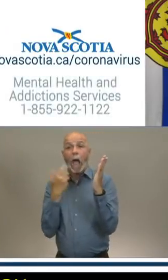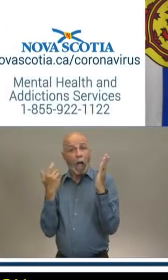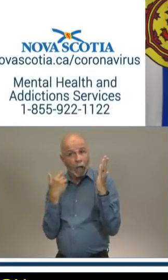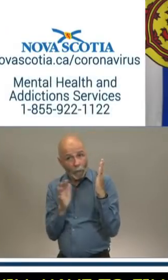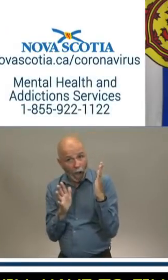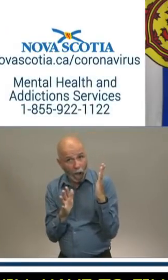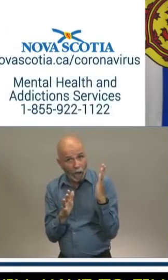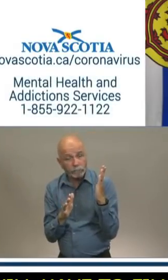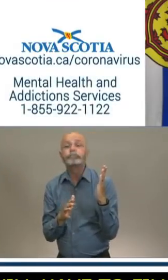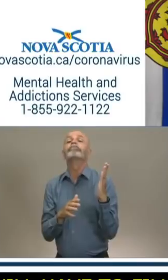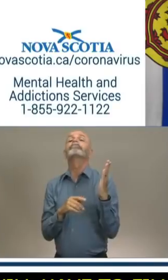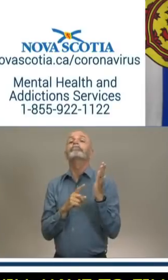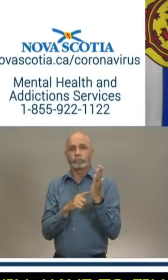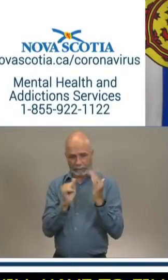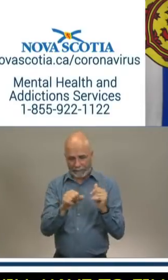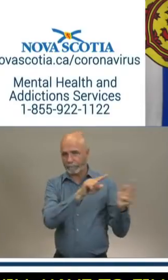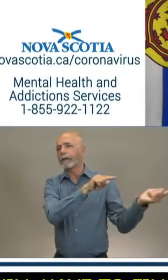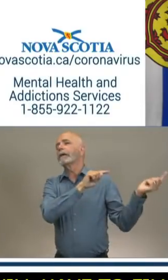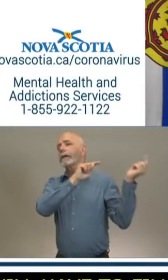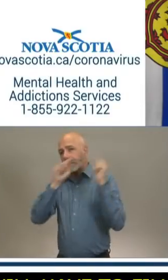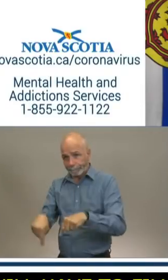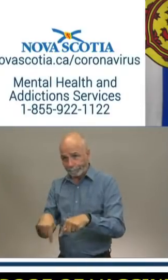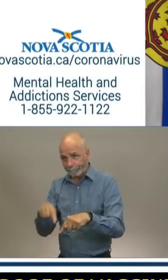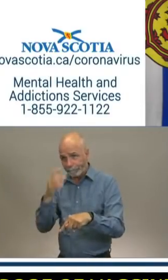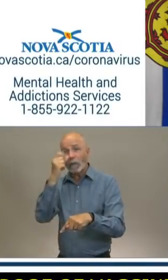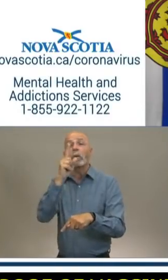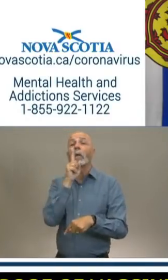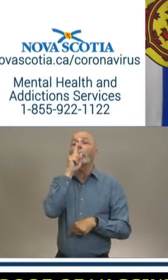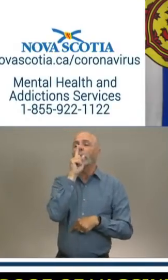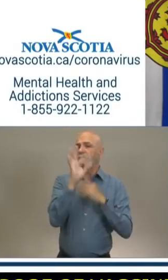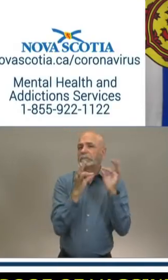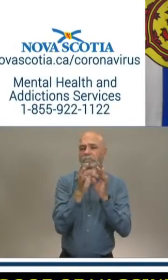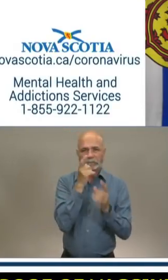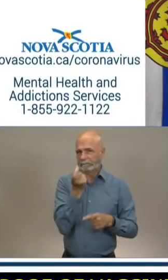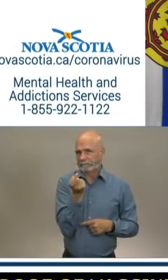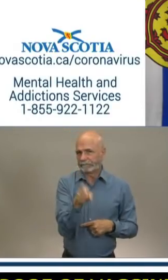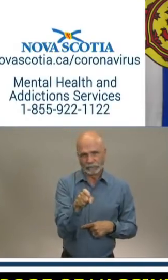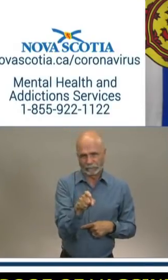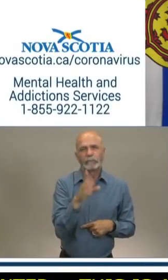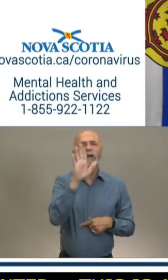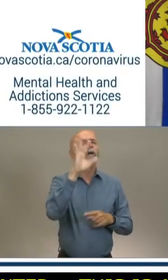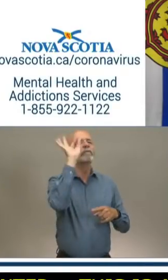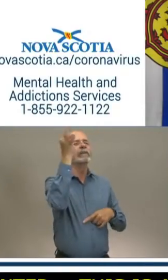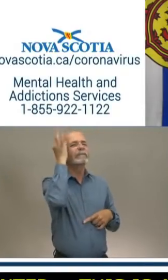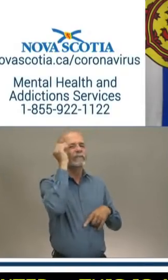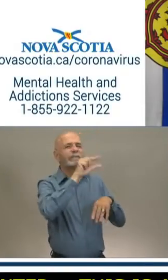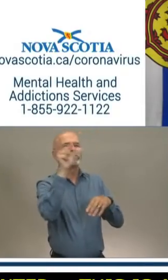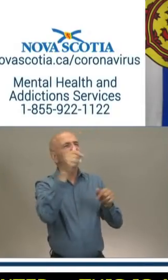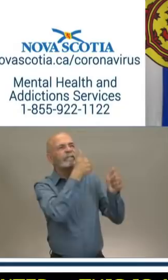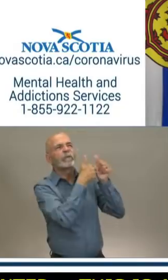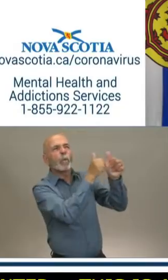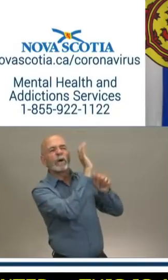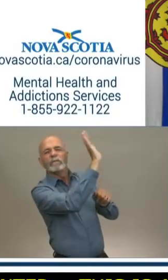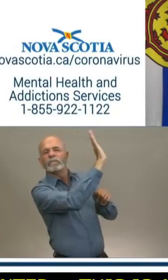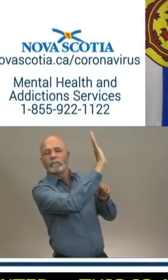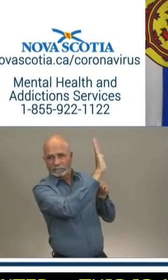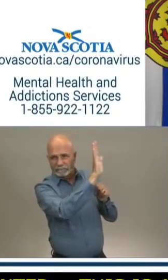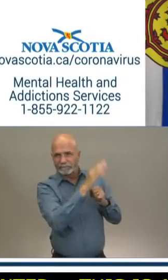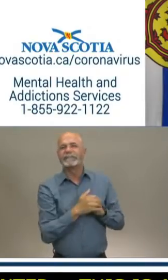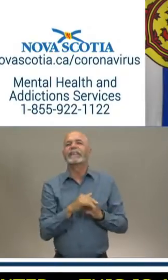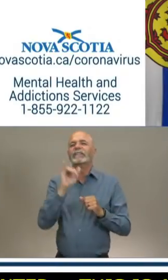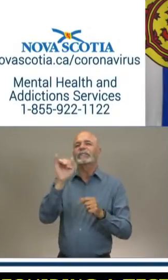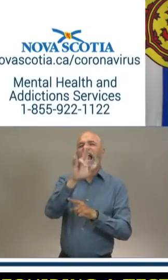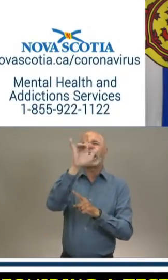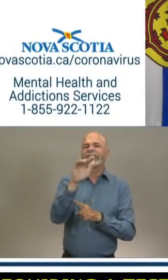small change. We're not requiring a test anymore, so we're aligning with the federal government's policy as of July 5th that they announced. So as